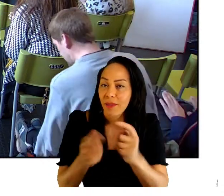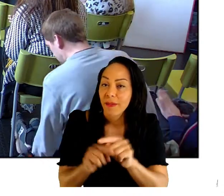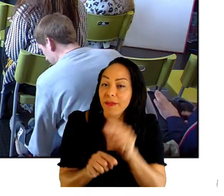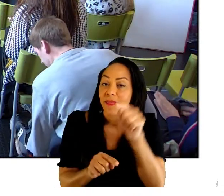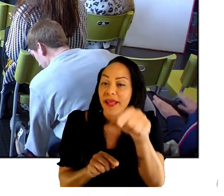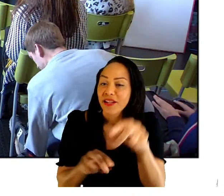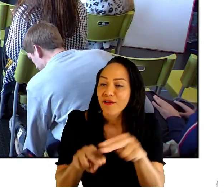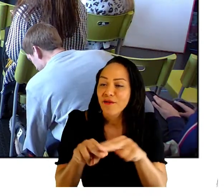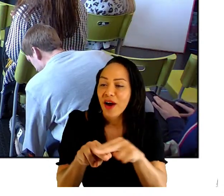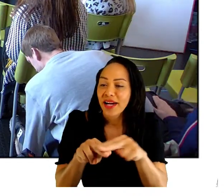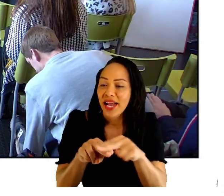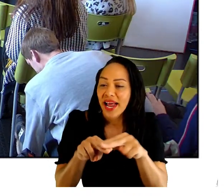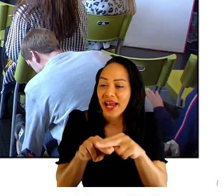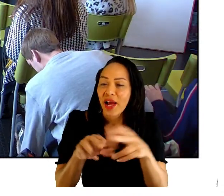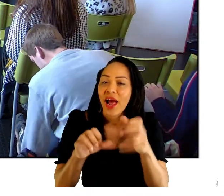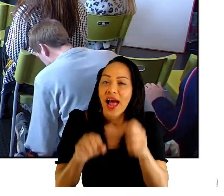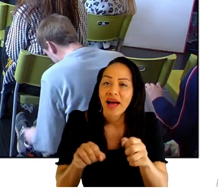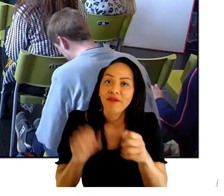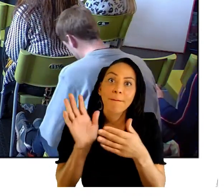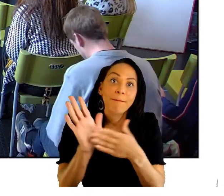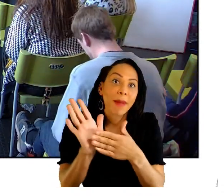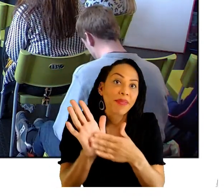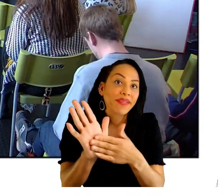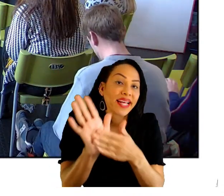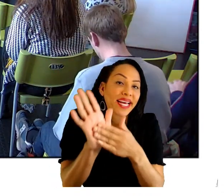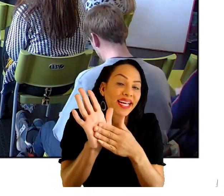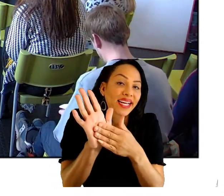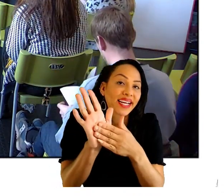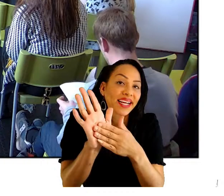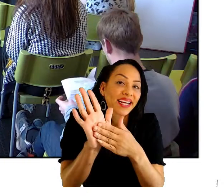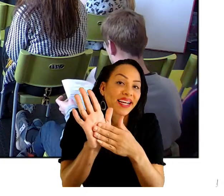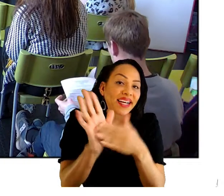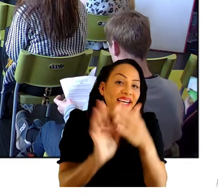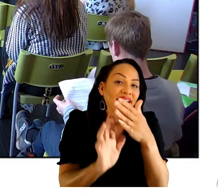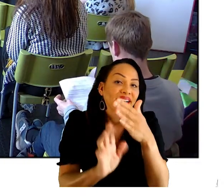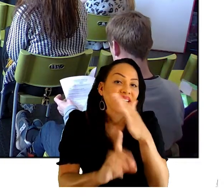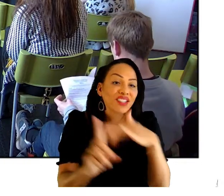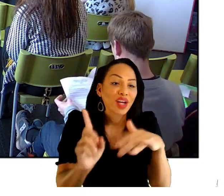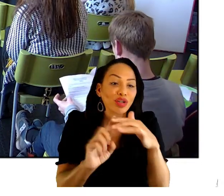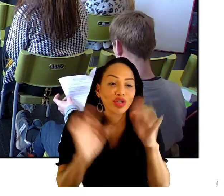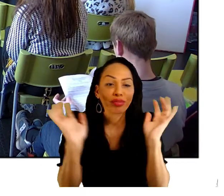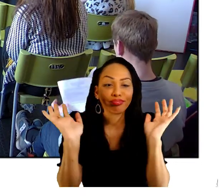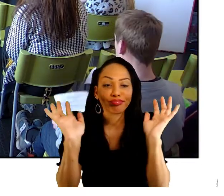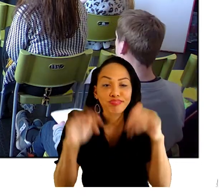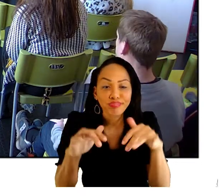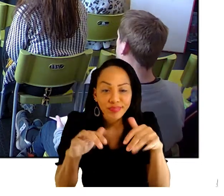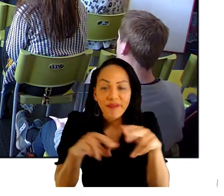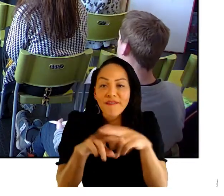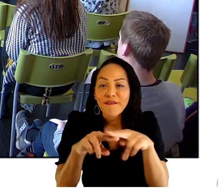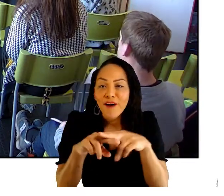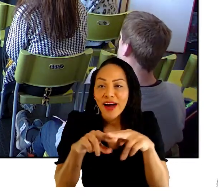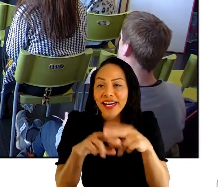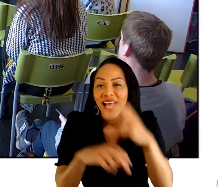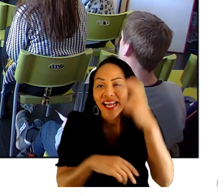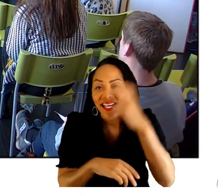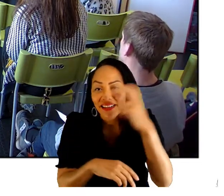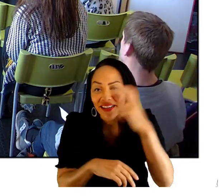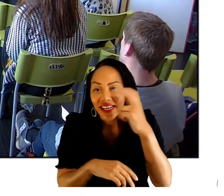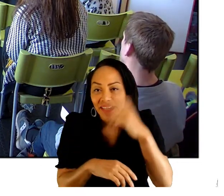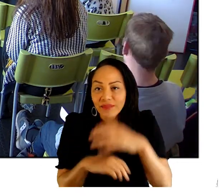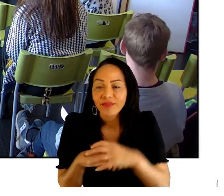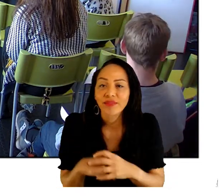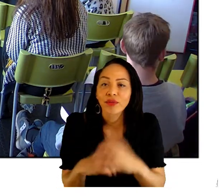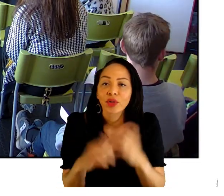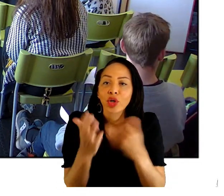our monthly social thing in the studio on Friday evening. We've also got a great workshop on